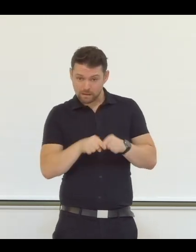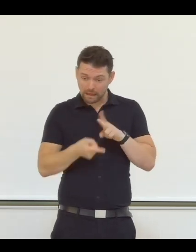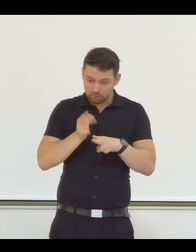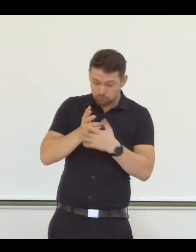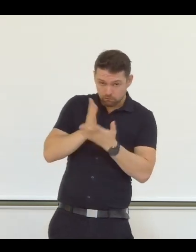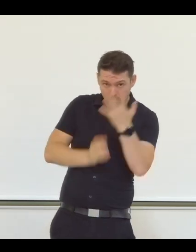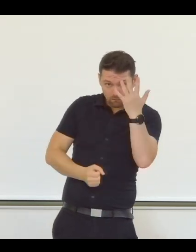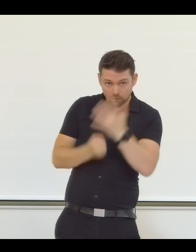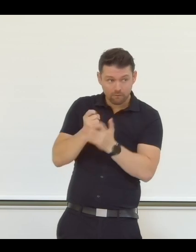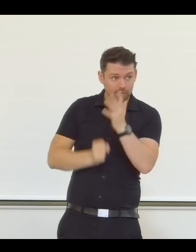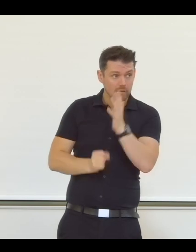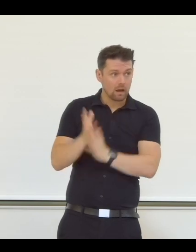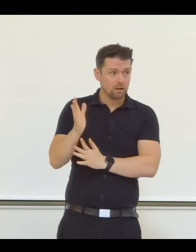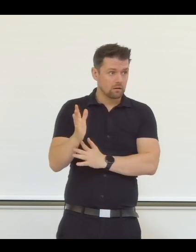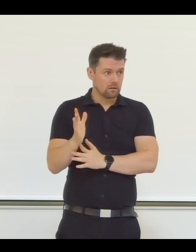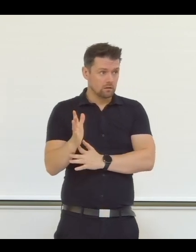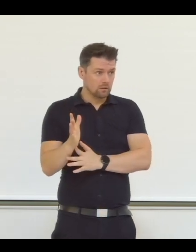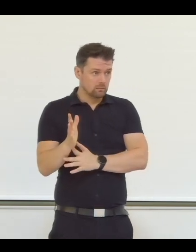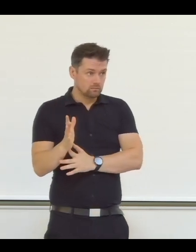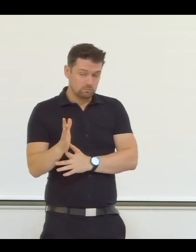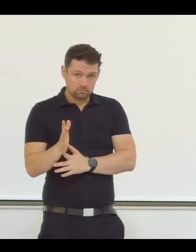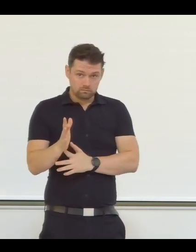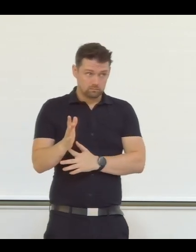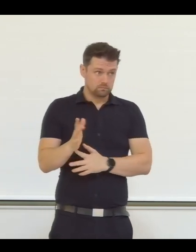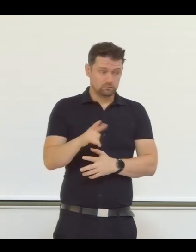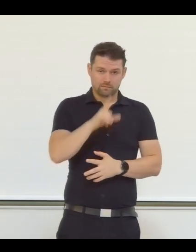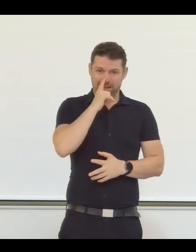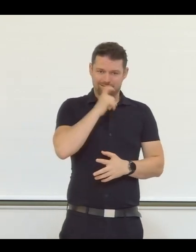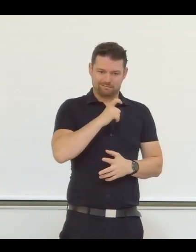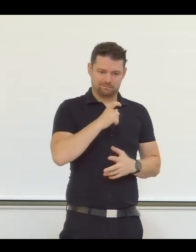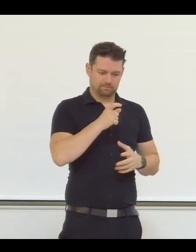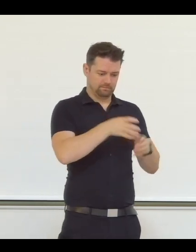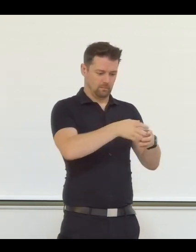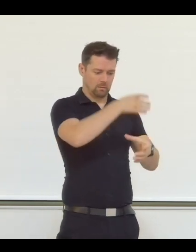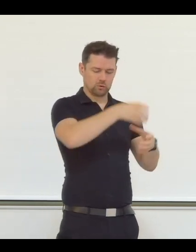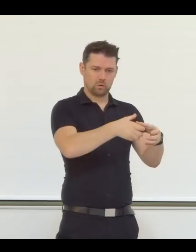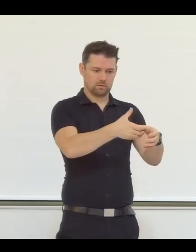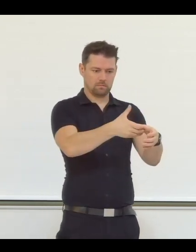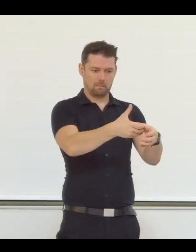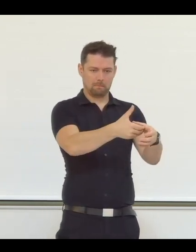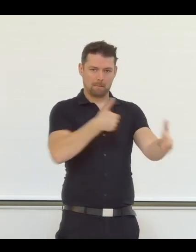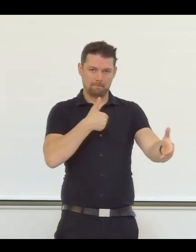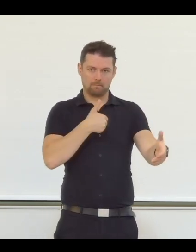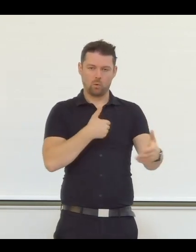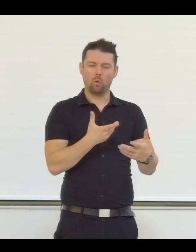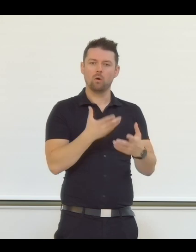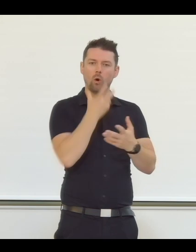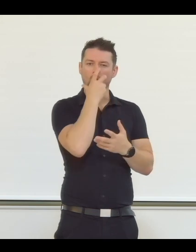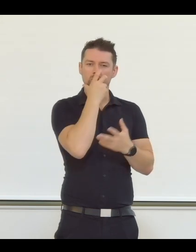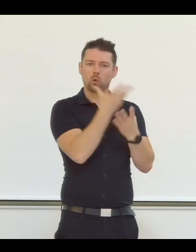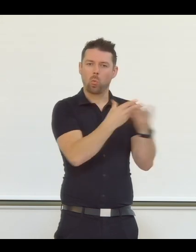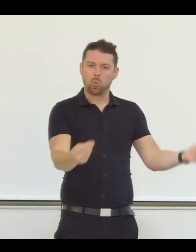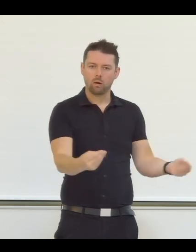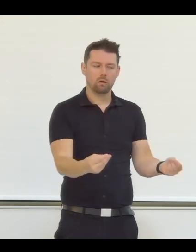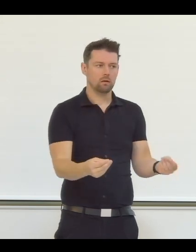breaks out? If it's possible to like disconnect certain rooms to deplete them of oxygen, or is it possible to